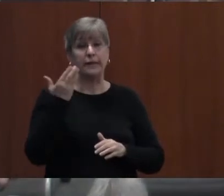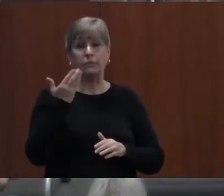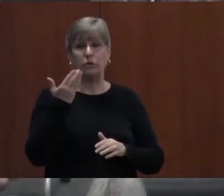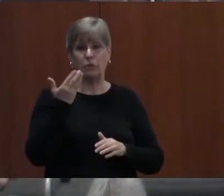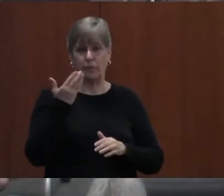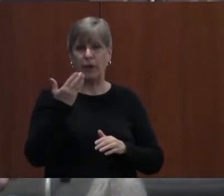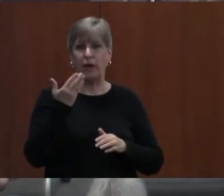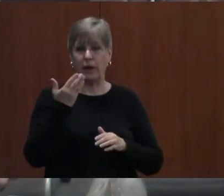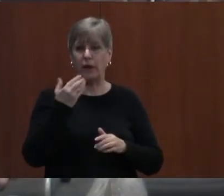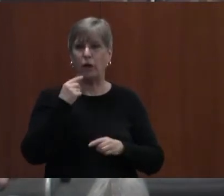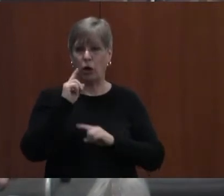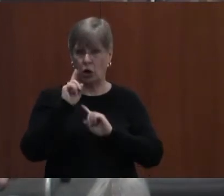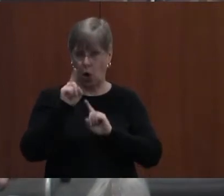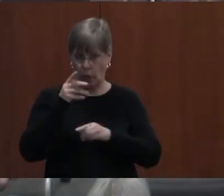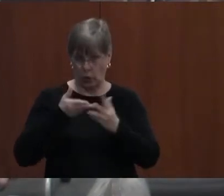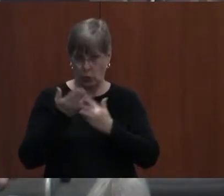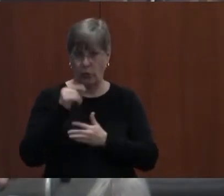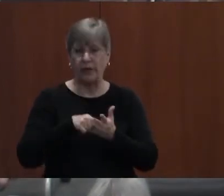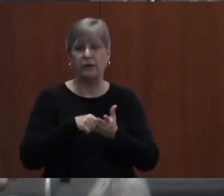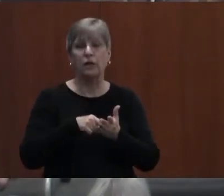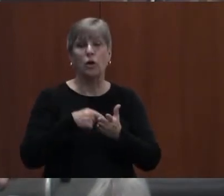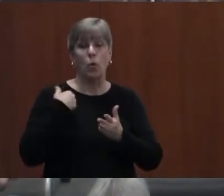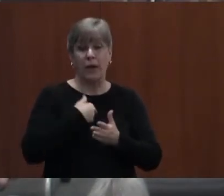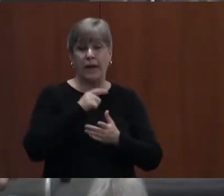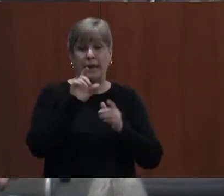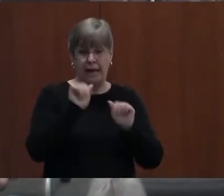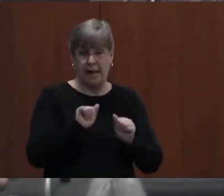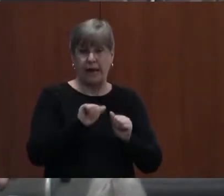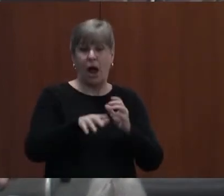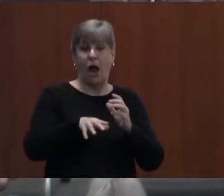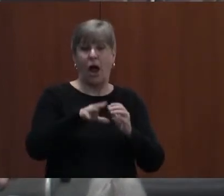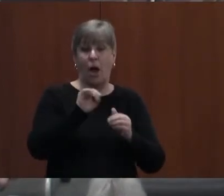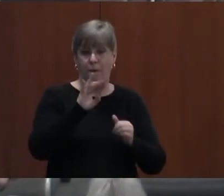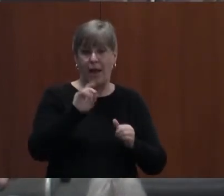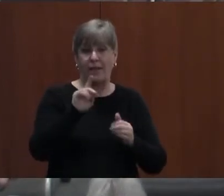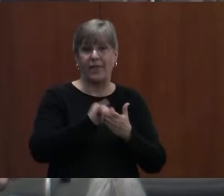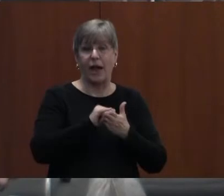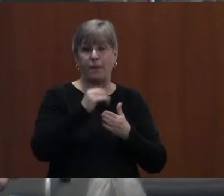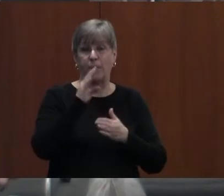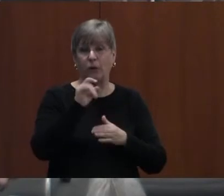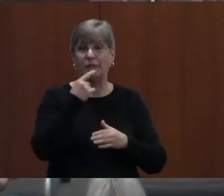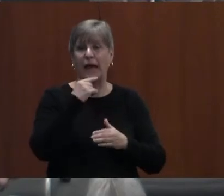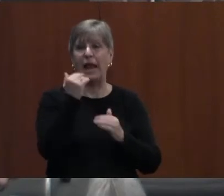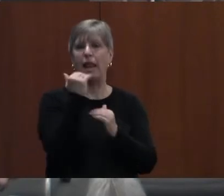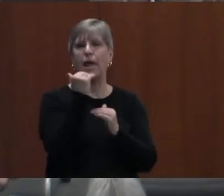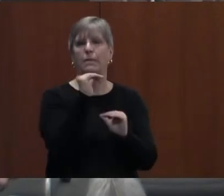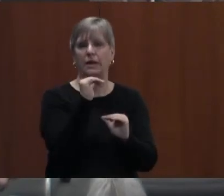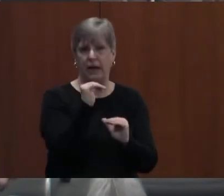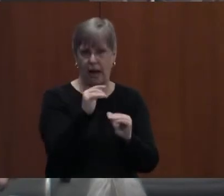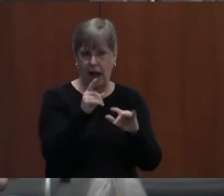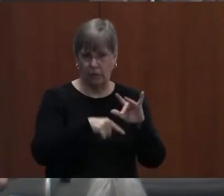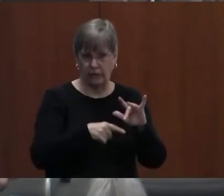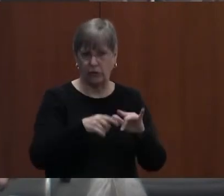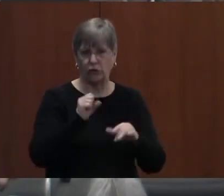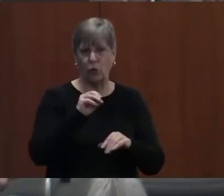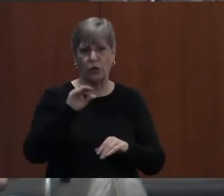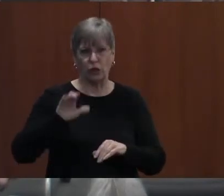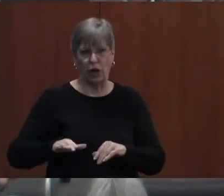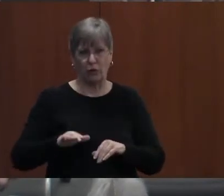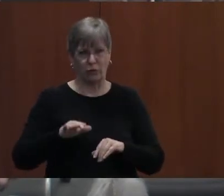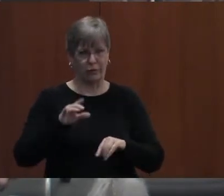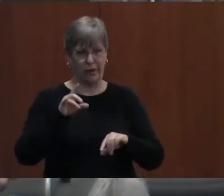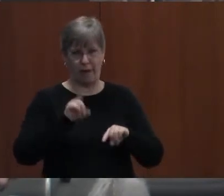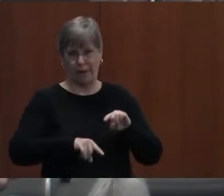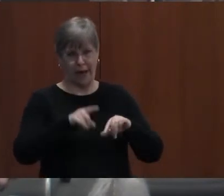going through. We did get that bill amended so that it says limited absences, not so that a child could be absent